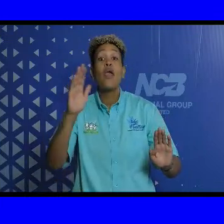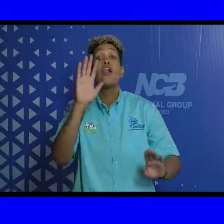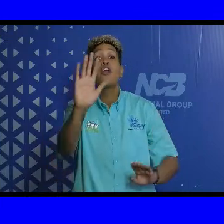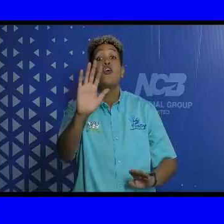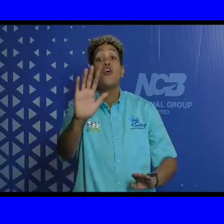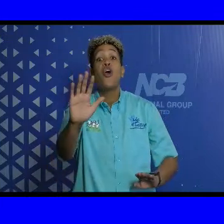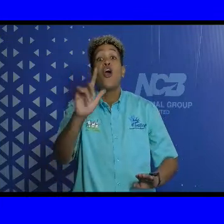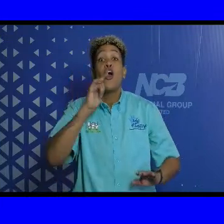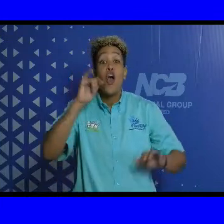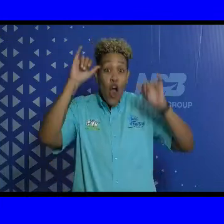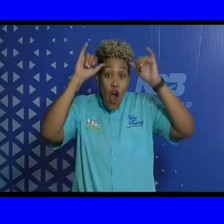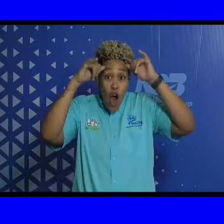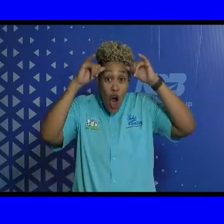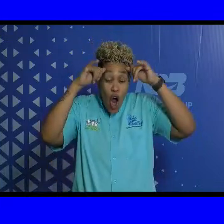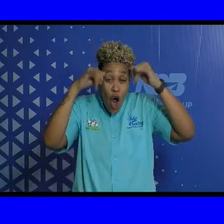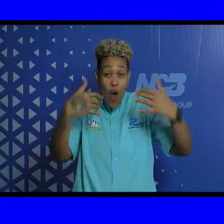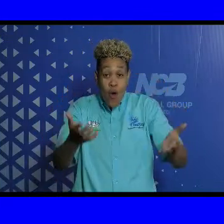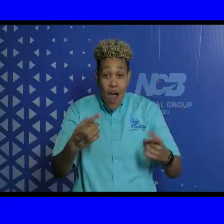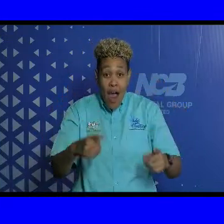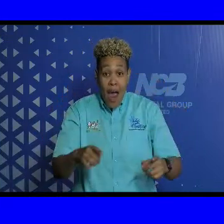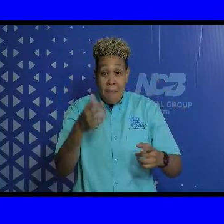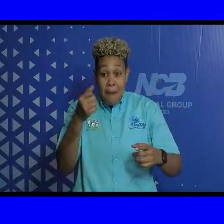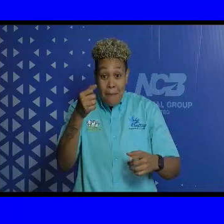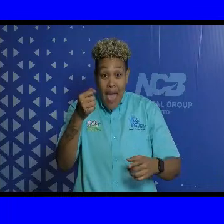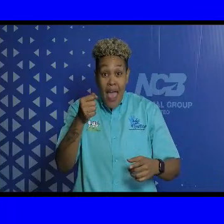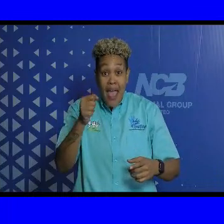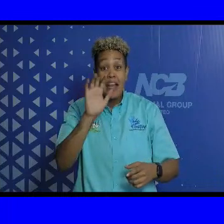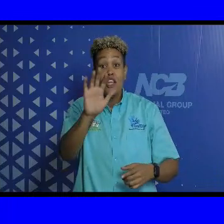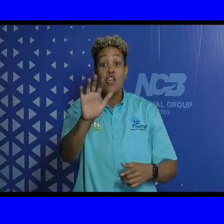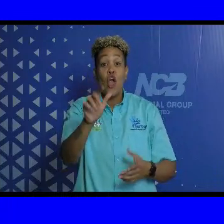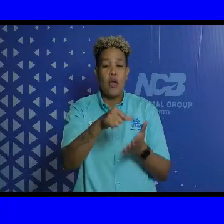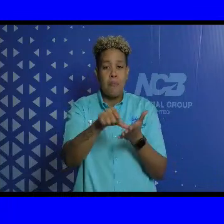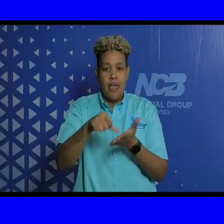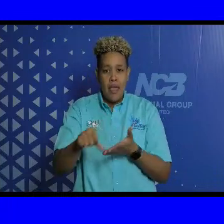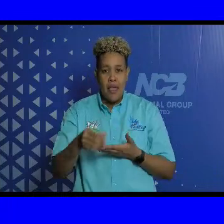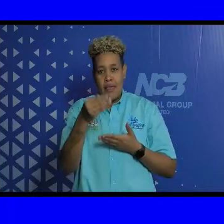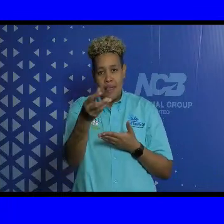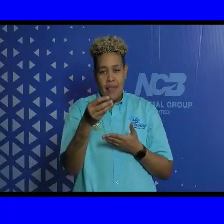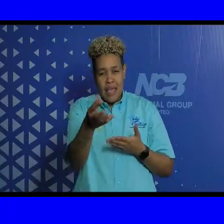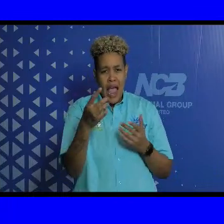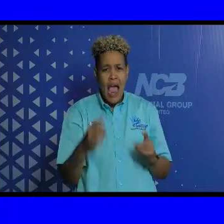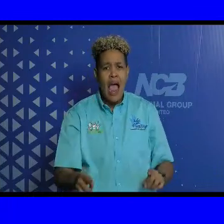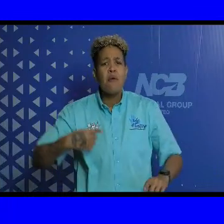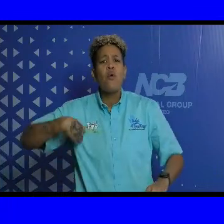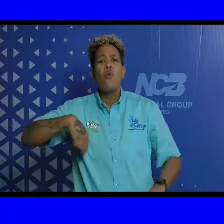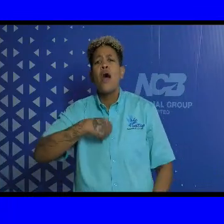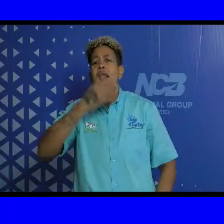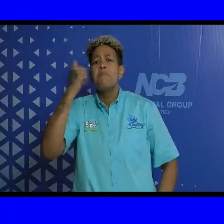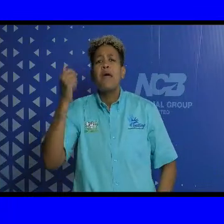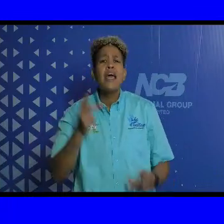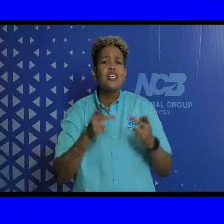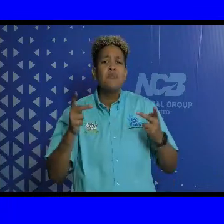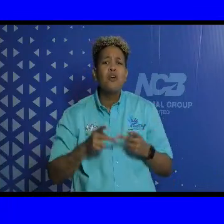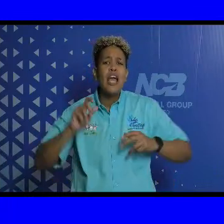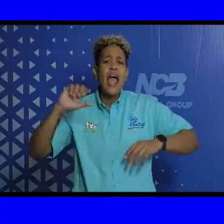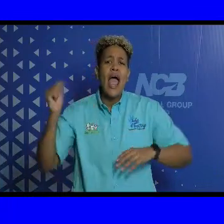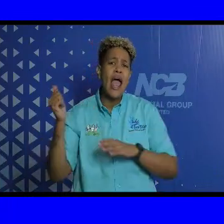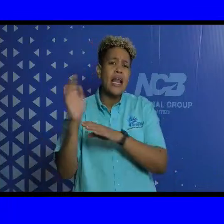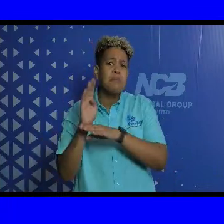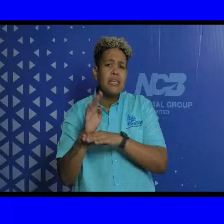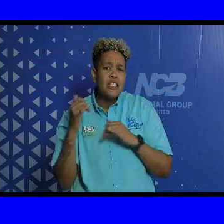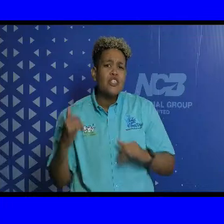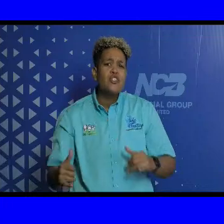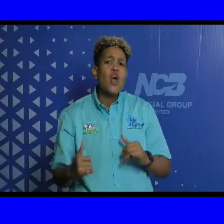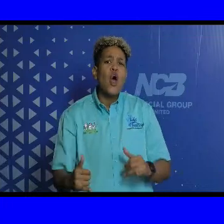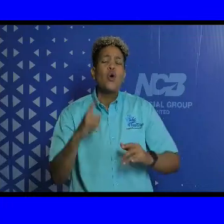dairy cow. The milk is your dividends. We're in the best position of any business to